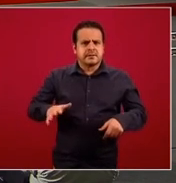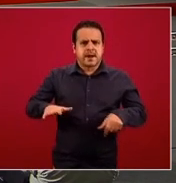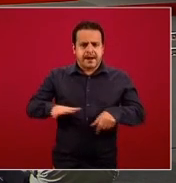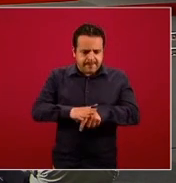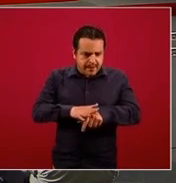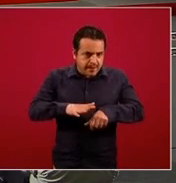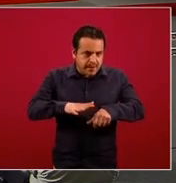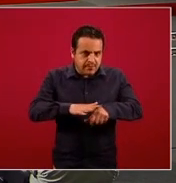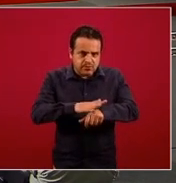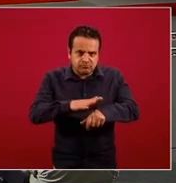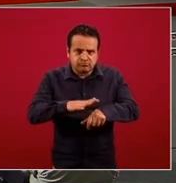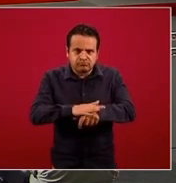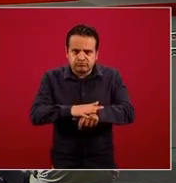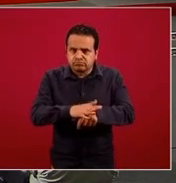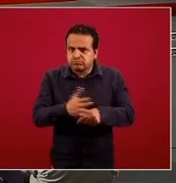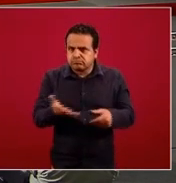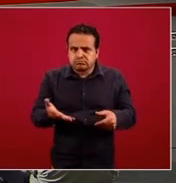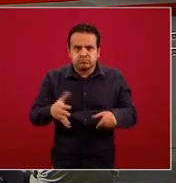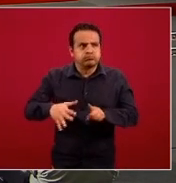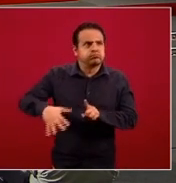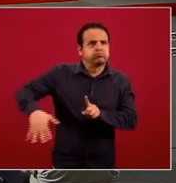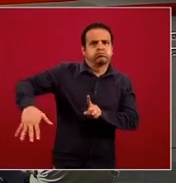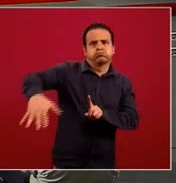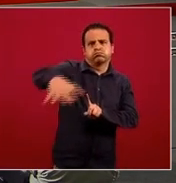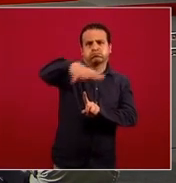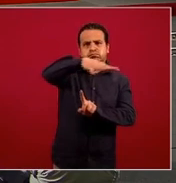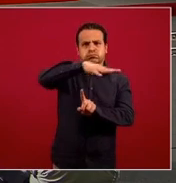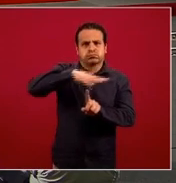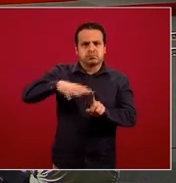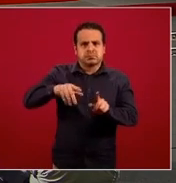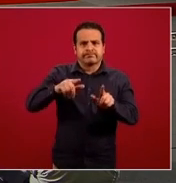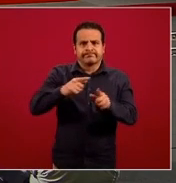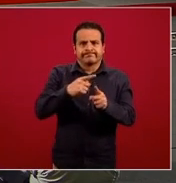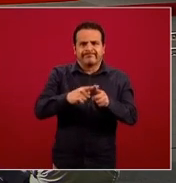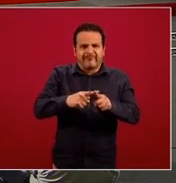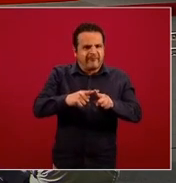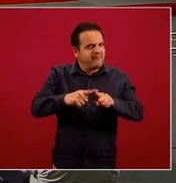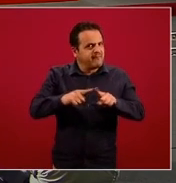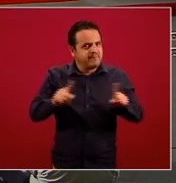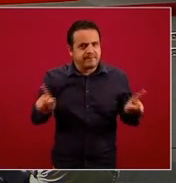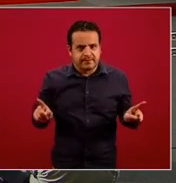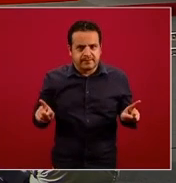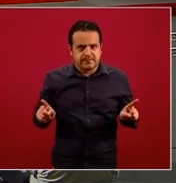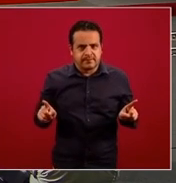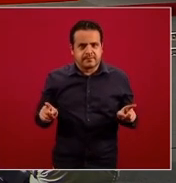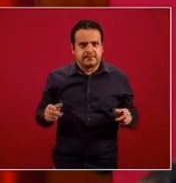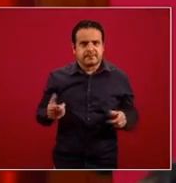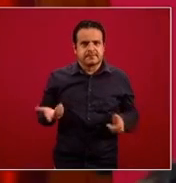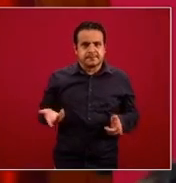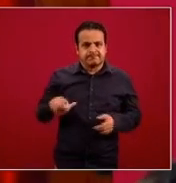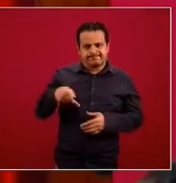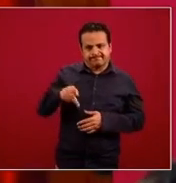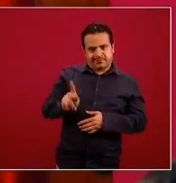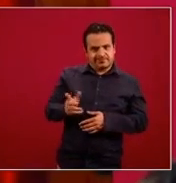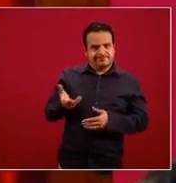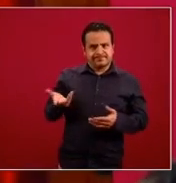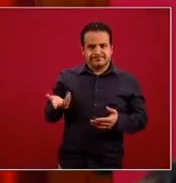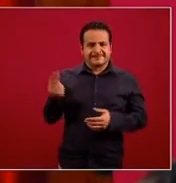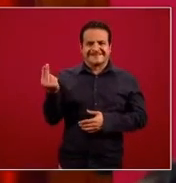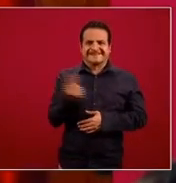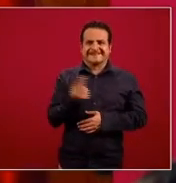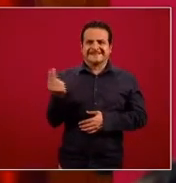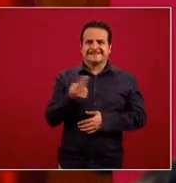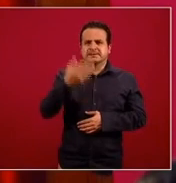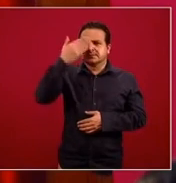since we have been living under abnormal conditions, under